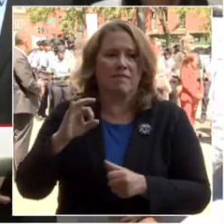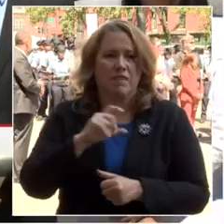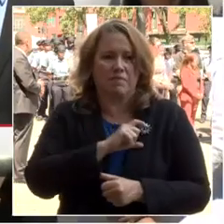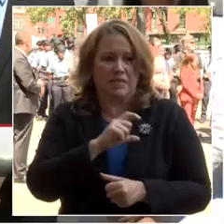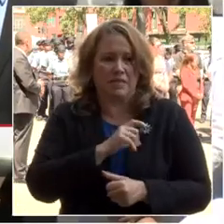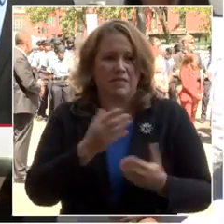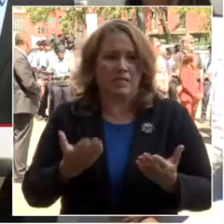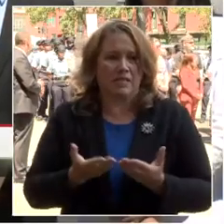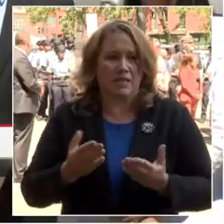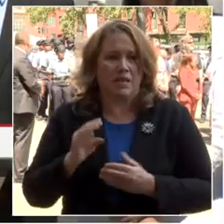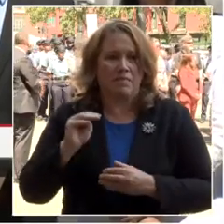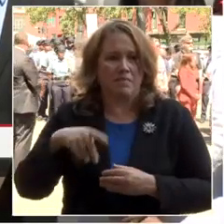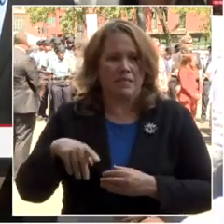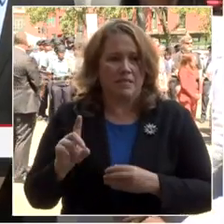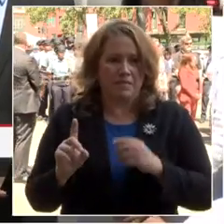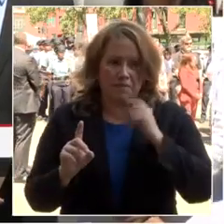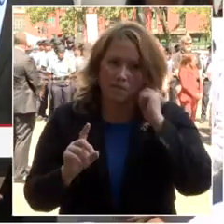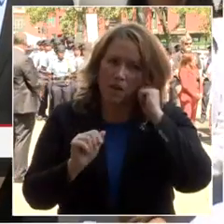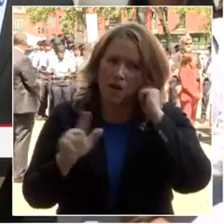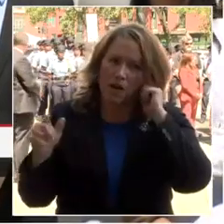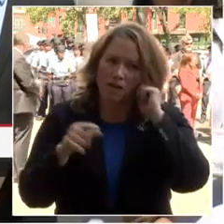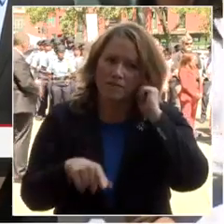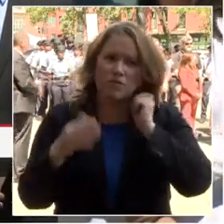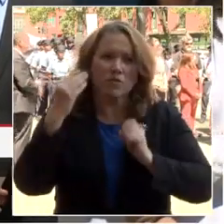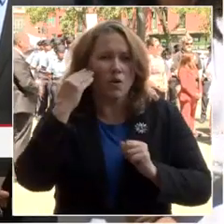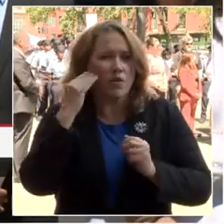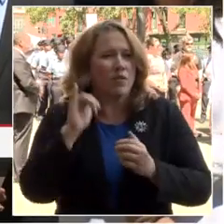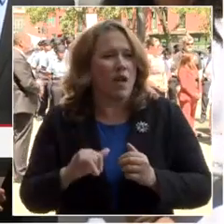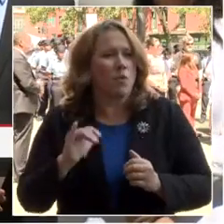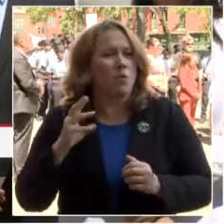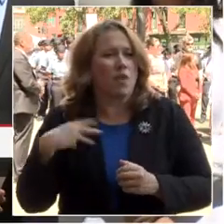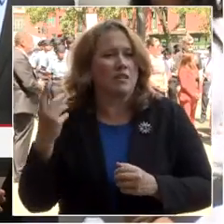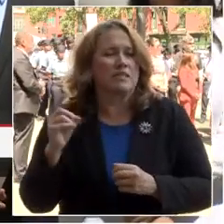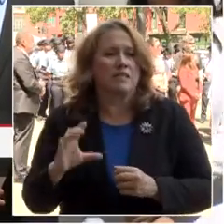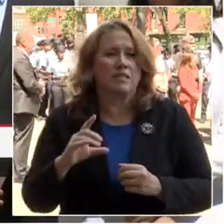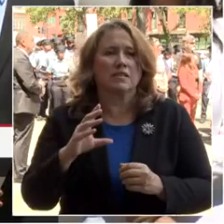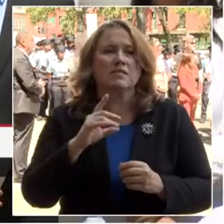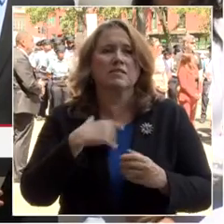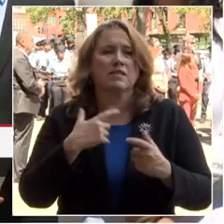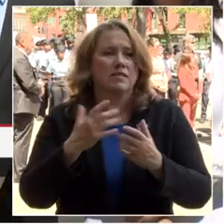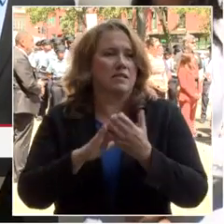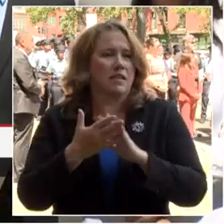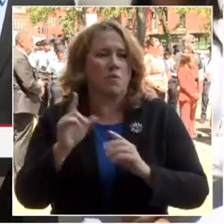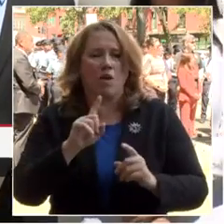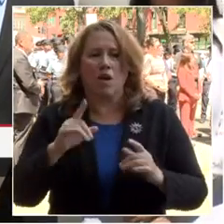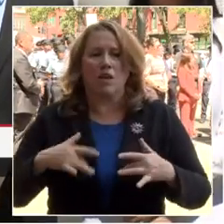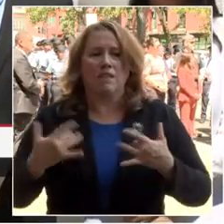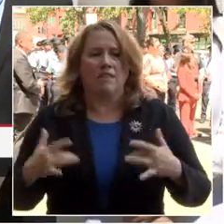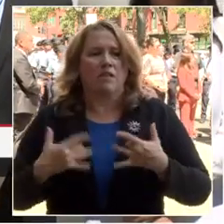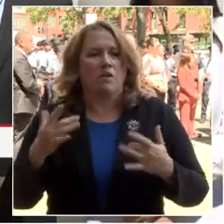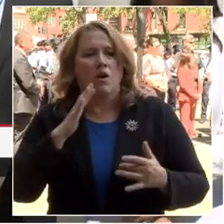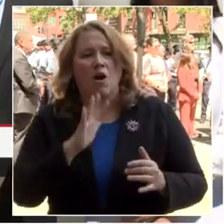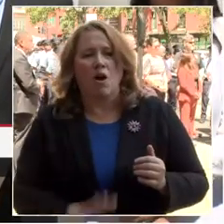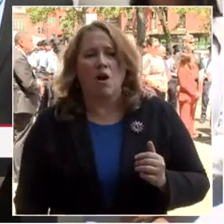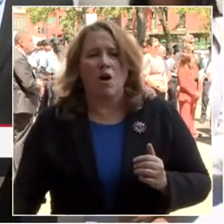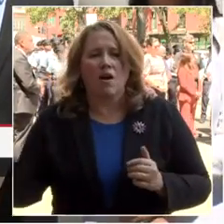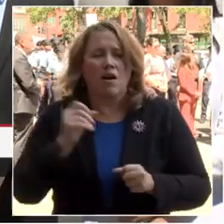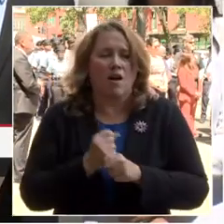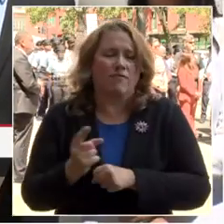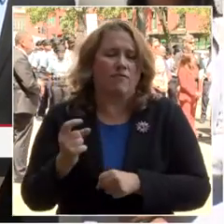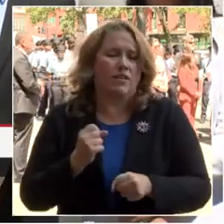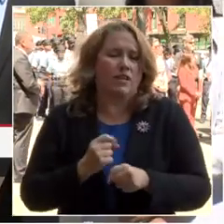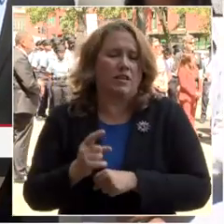D.C. As all of you know, Washington, D.C. is a city where events take place year-round and attracts millions of